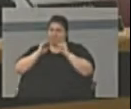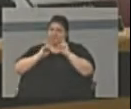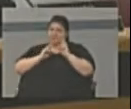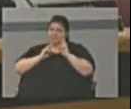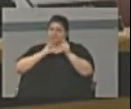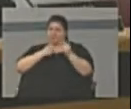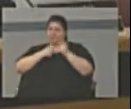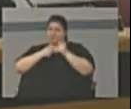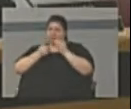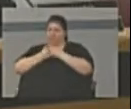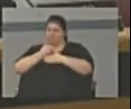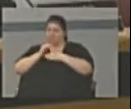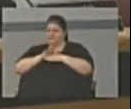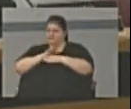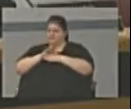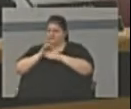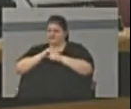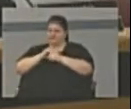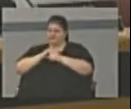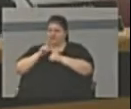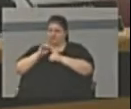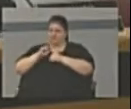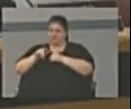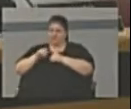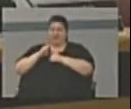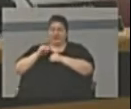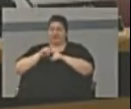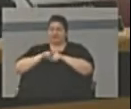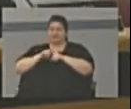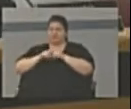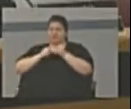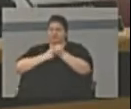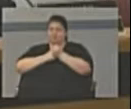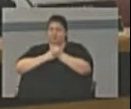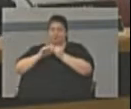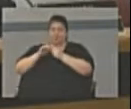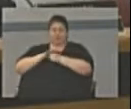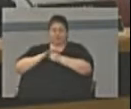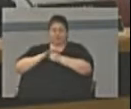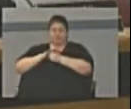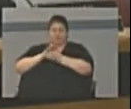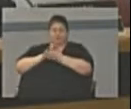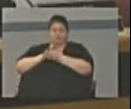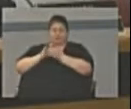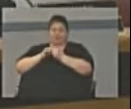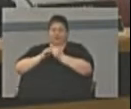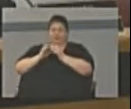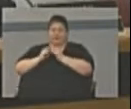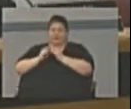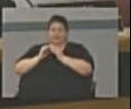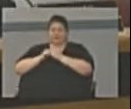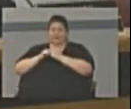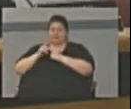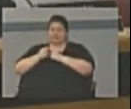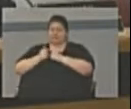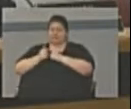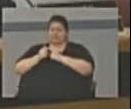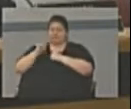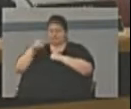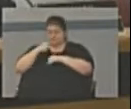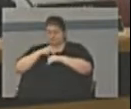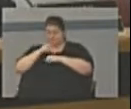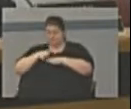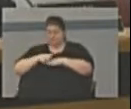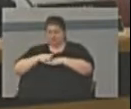the City of Laurel. And we'll support our local schools through meetings, meetings with the principals, adopt to school programs, and kids reading